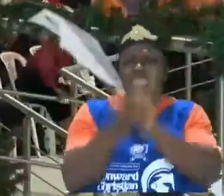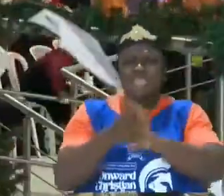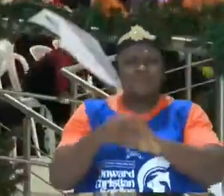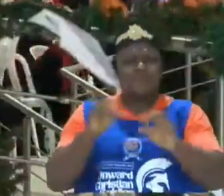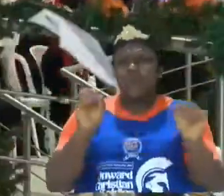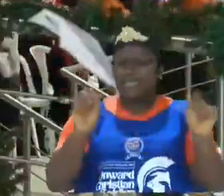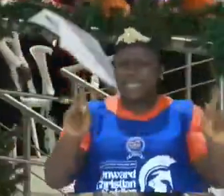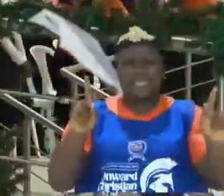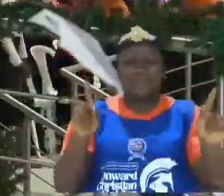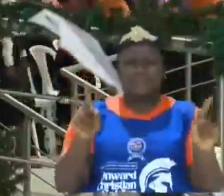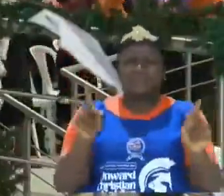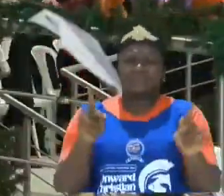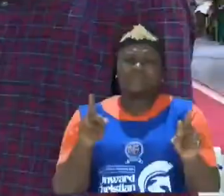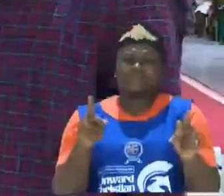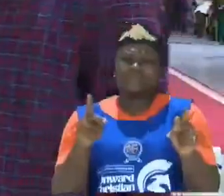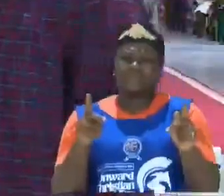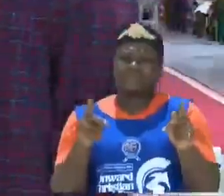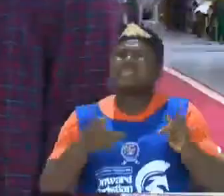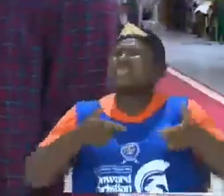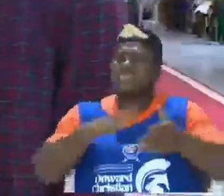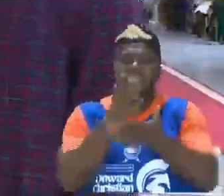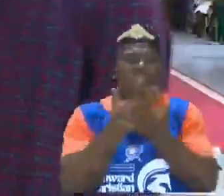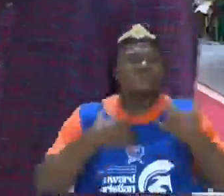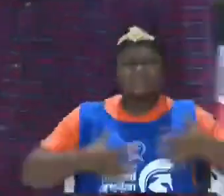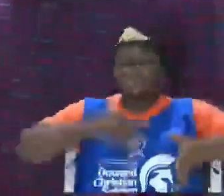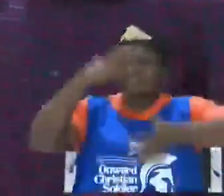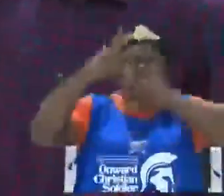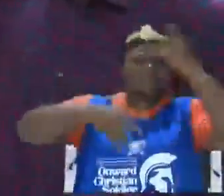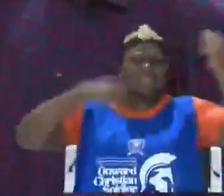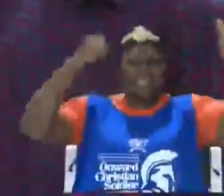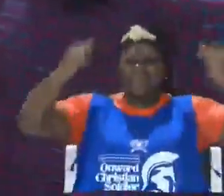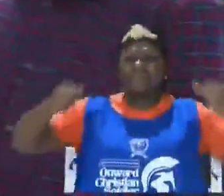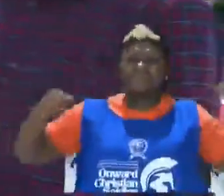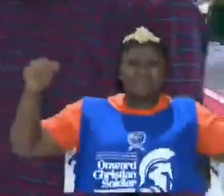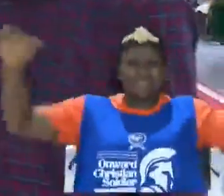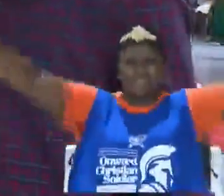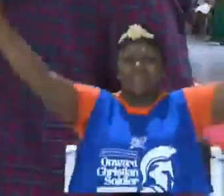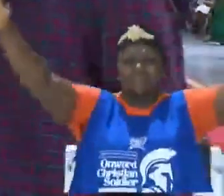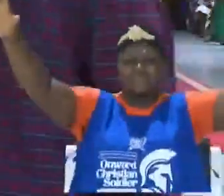today. Let somebody shout hallelujah!